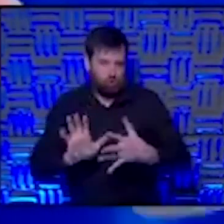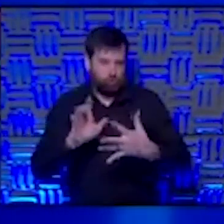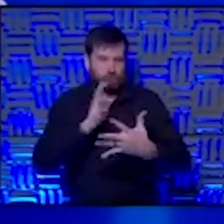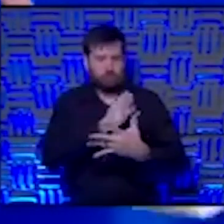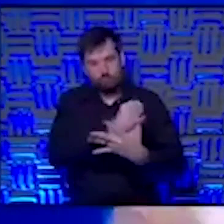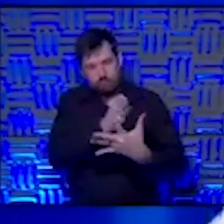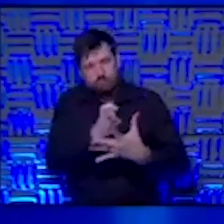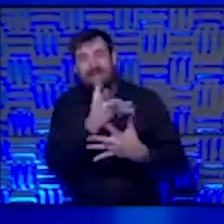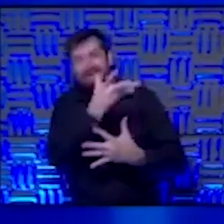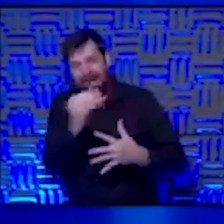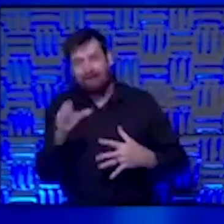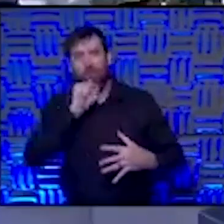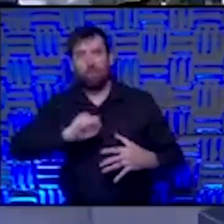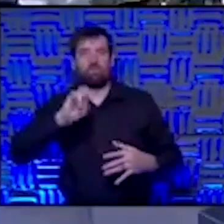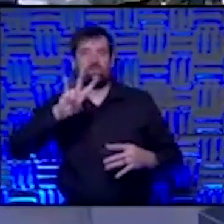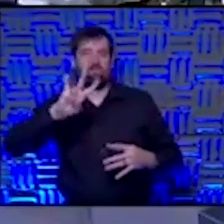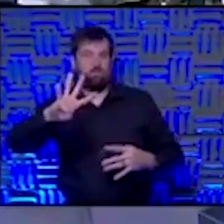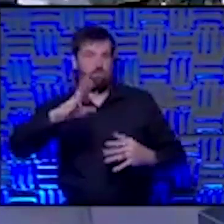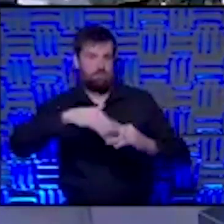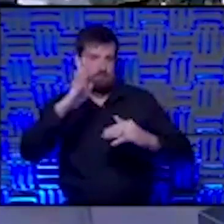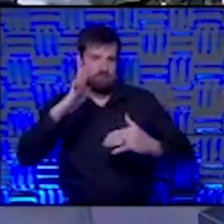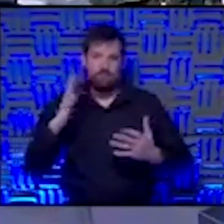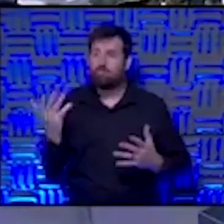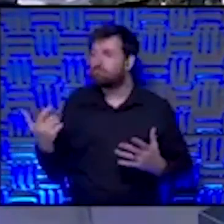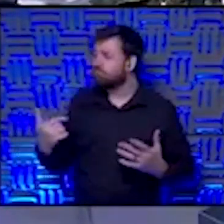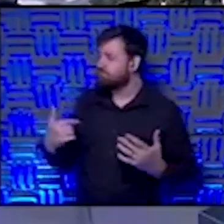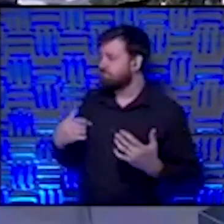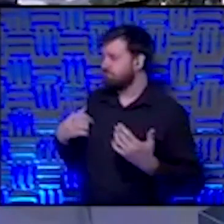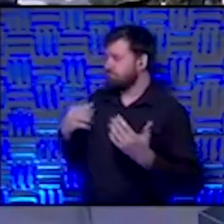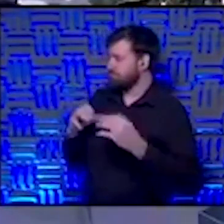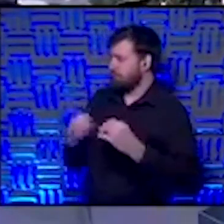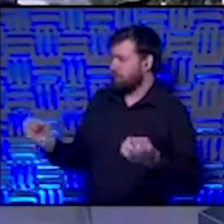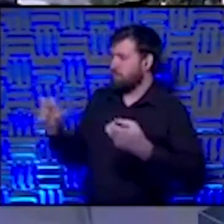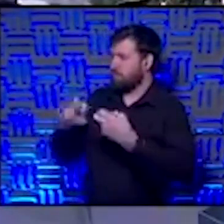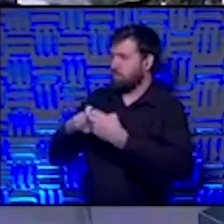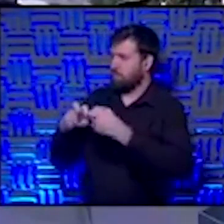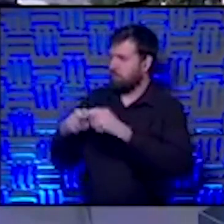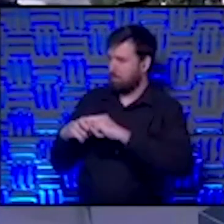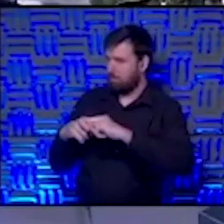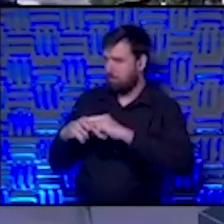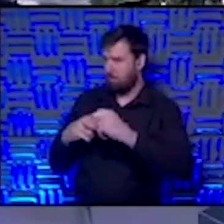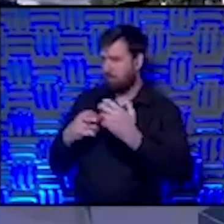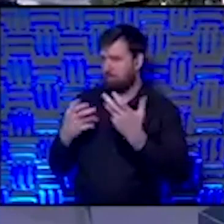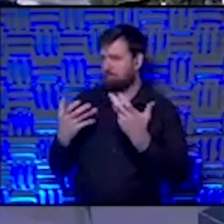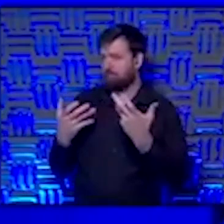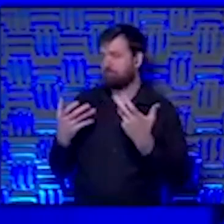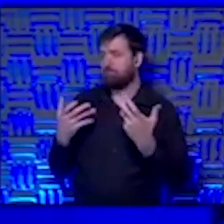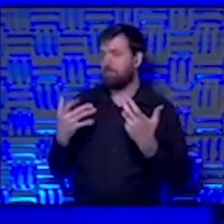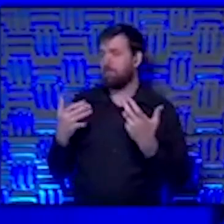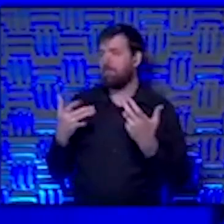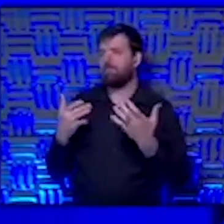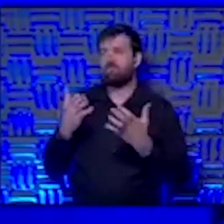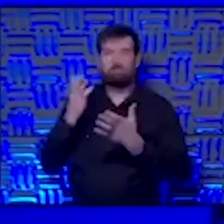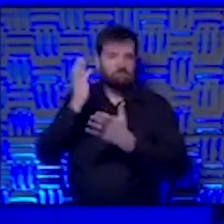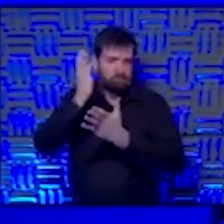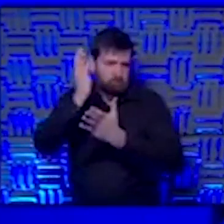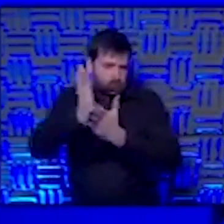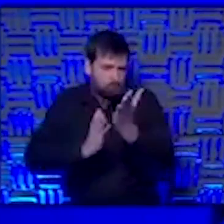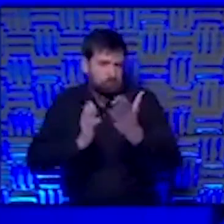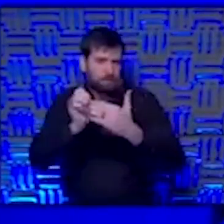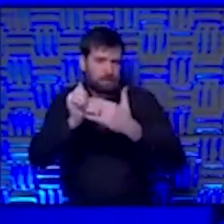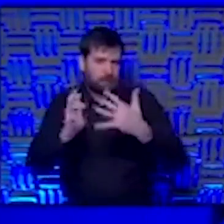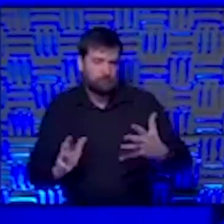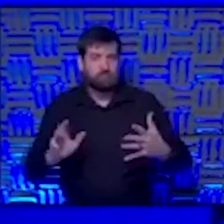the category a little bit this weekend, Hawk. Yeah, and I don't have a problem with certain leaders getting it.